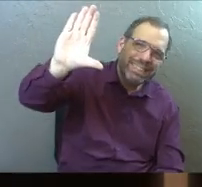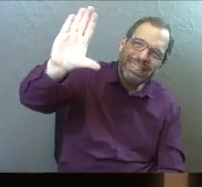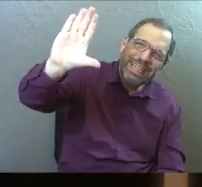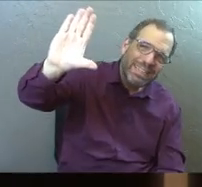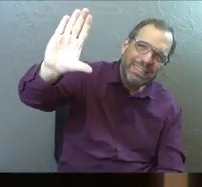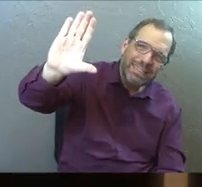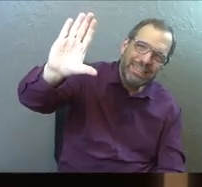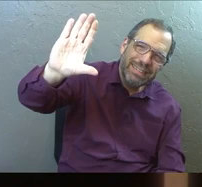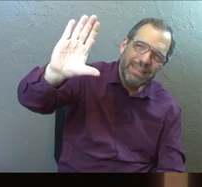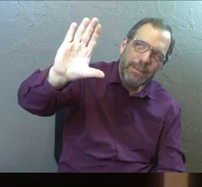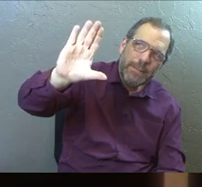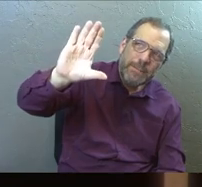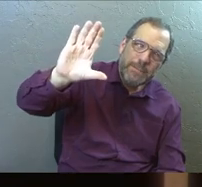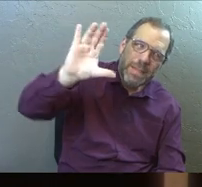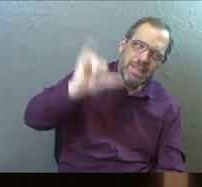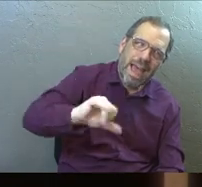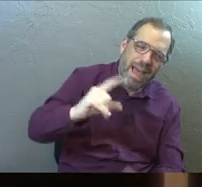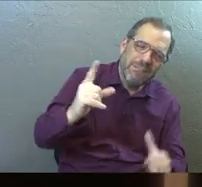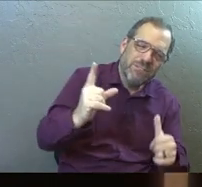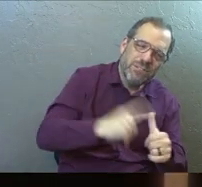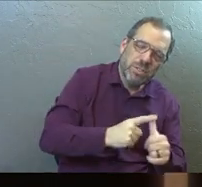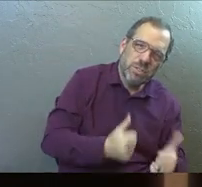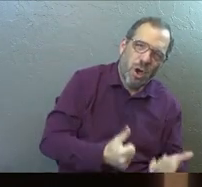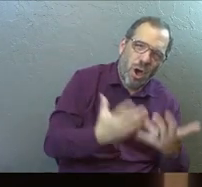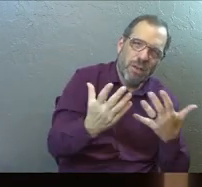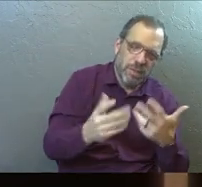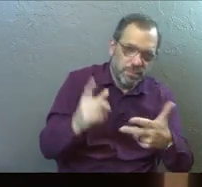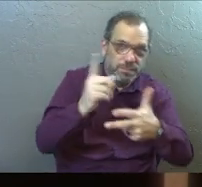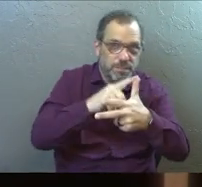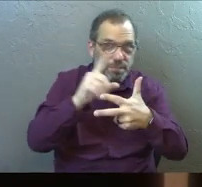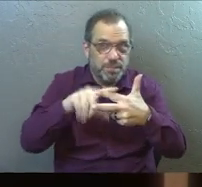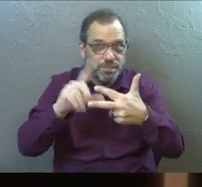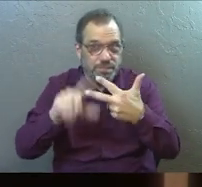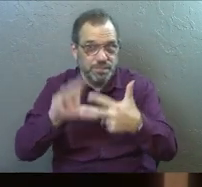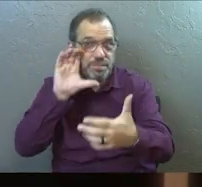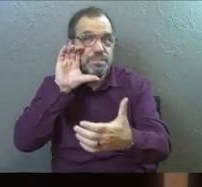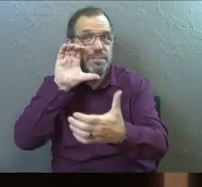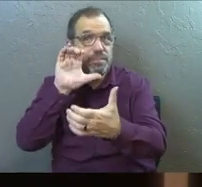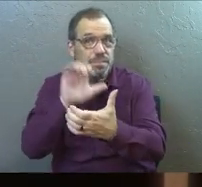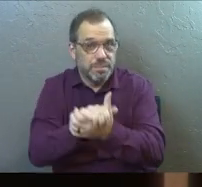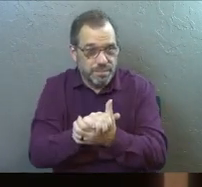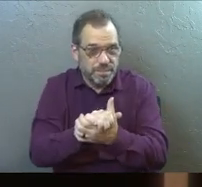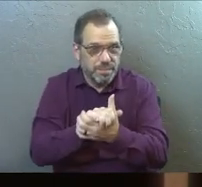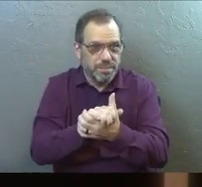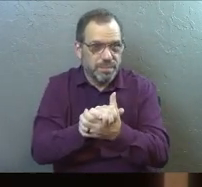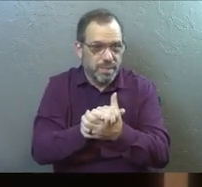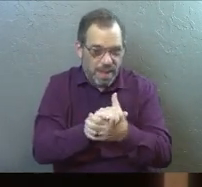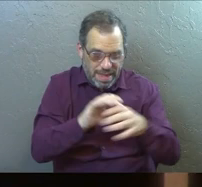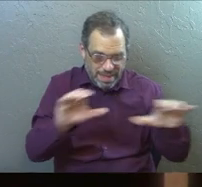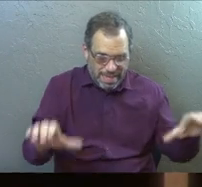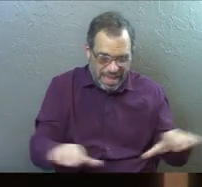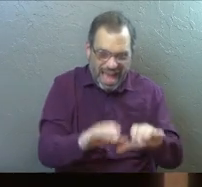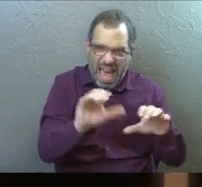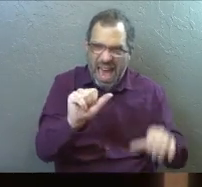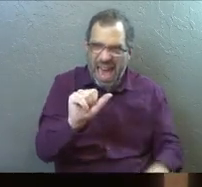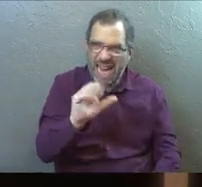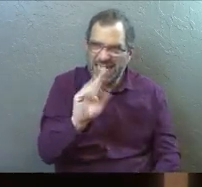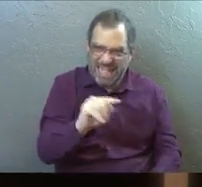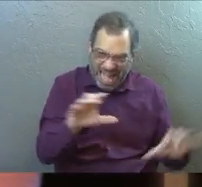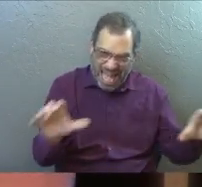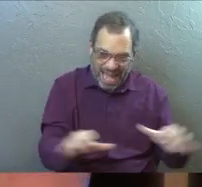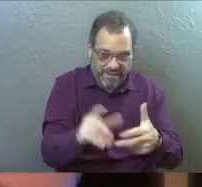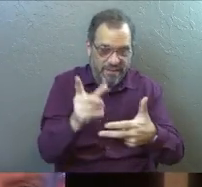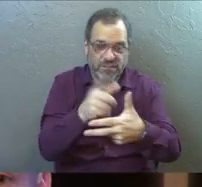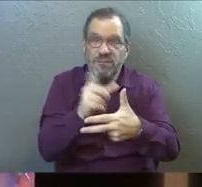his. So what is that first offering? I'm going to give you three things that I believe the act is, what it says.